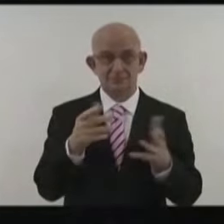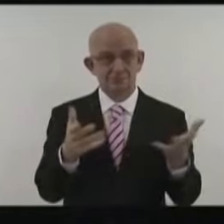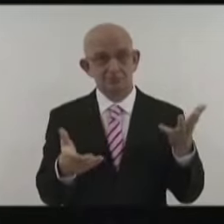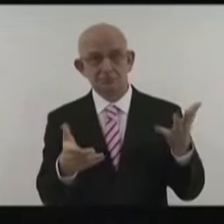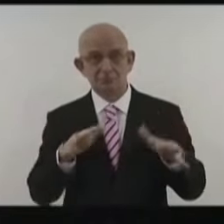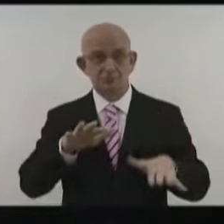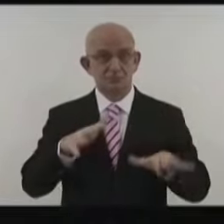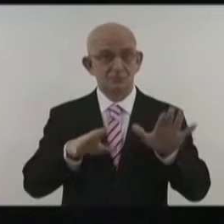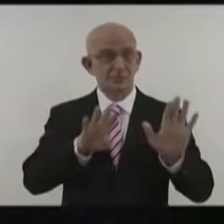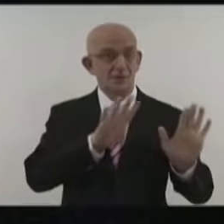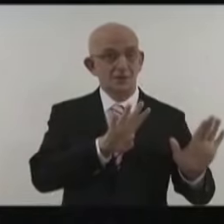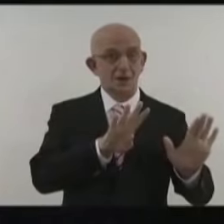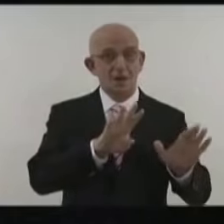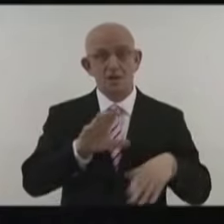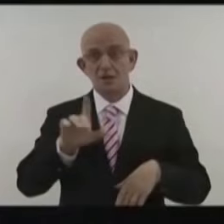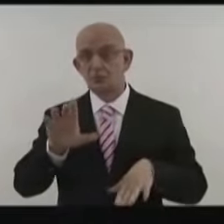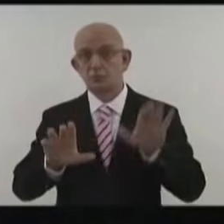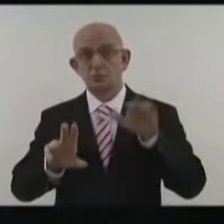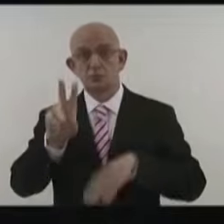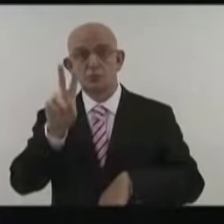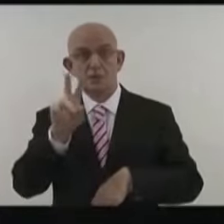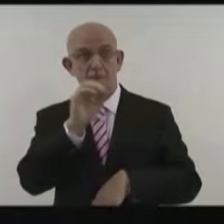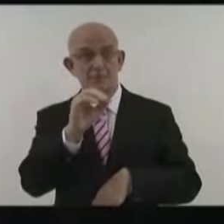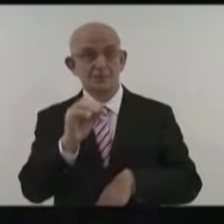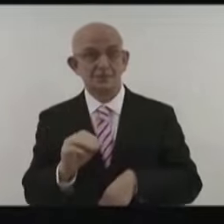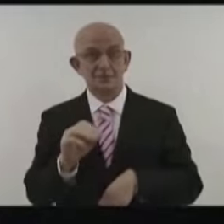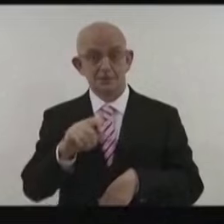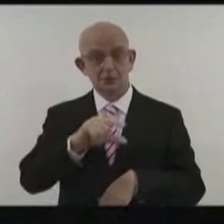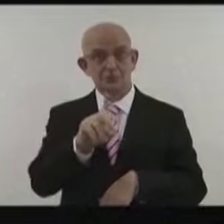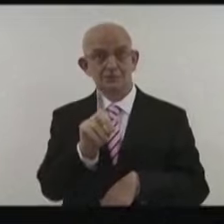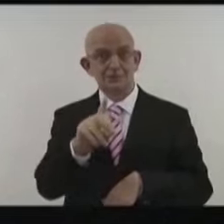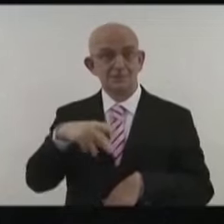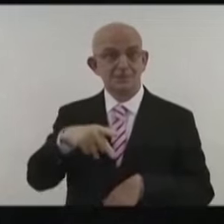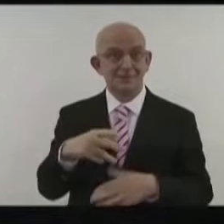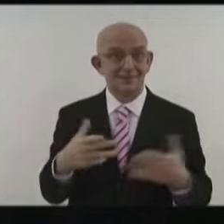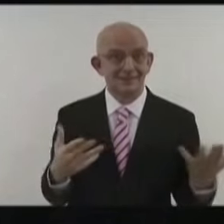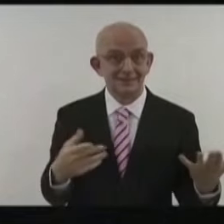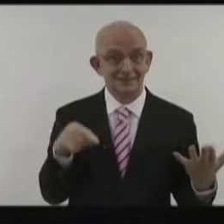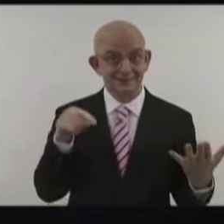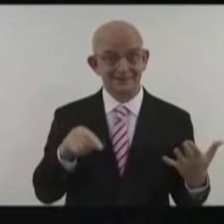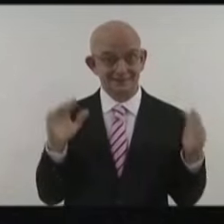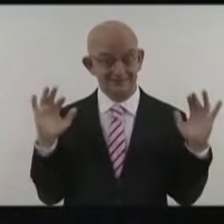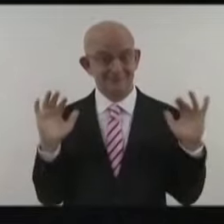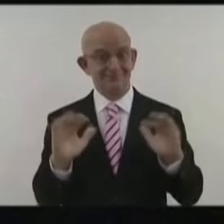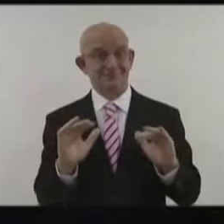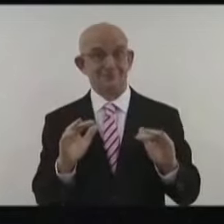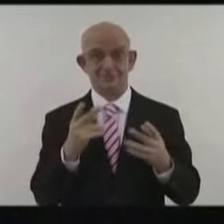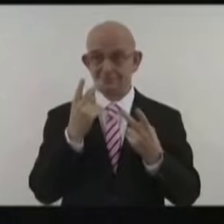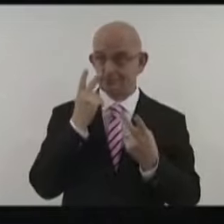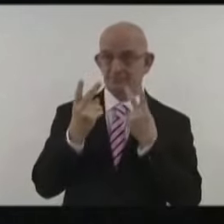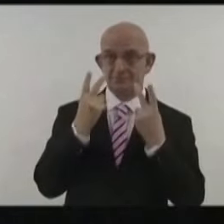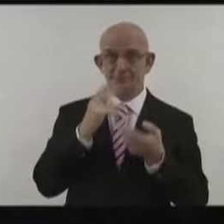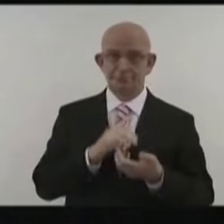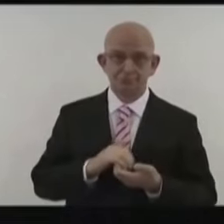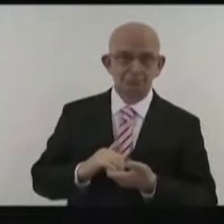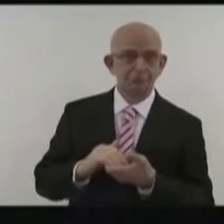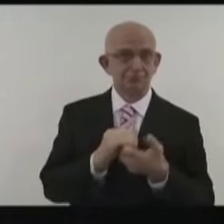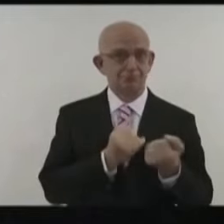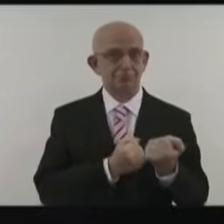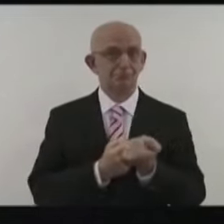This finance COP can make it happen by agreeing to scale up the climate finance based on a new collective quantified